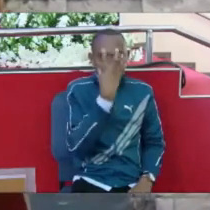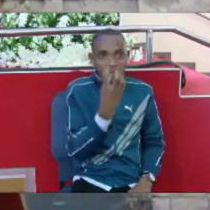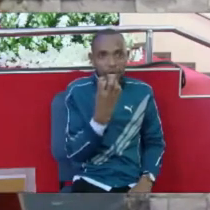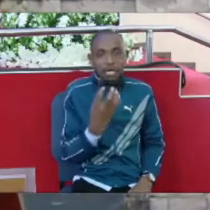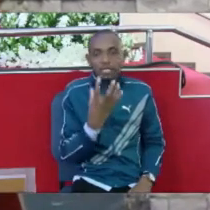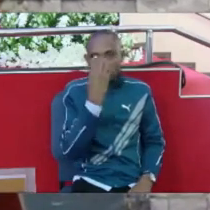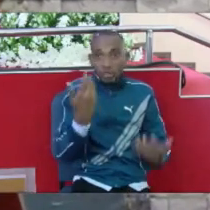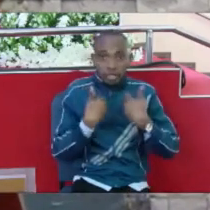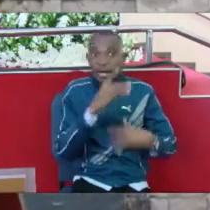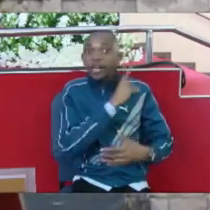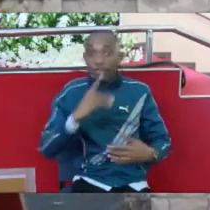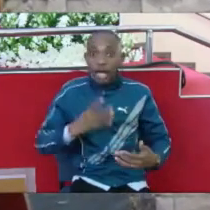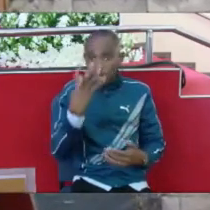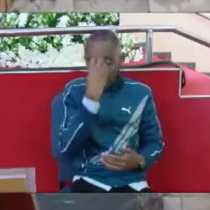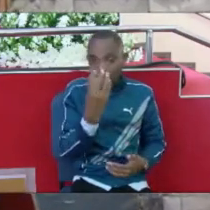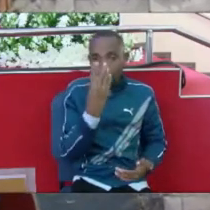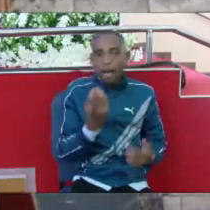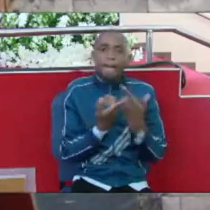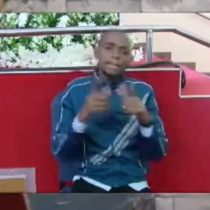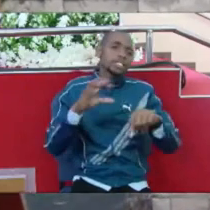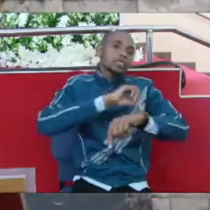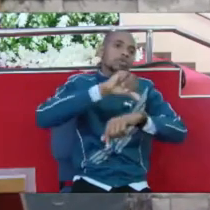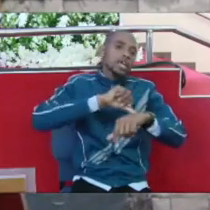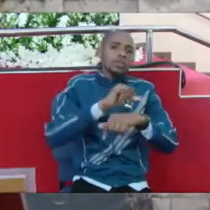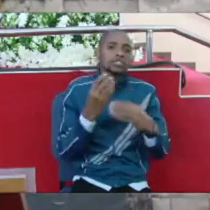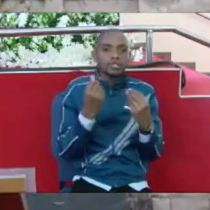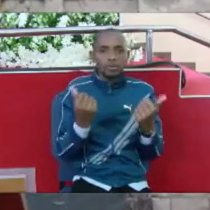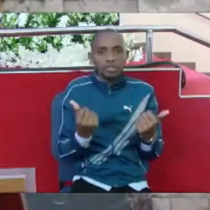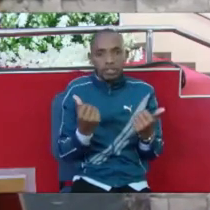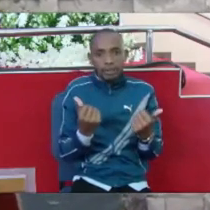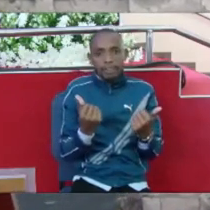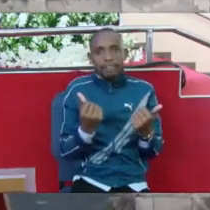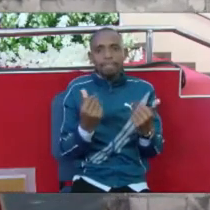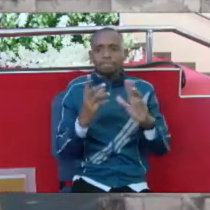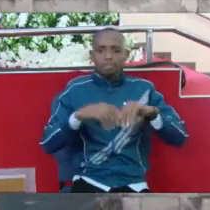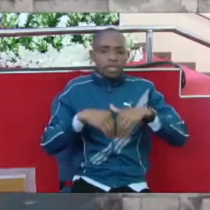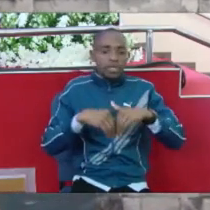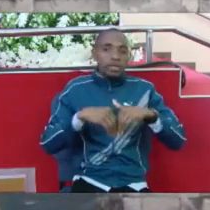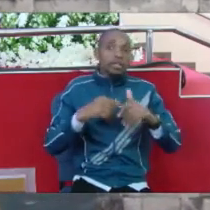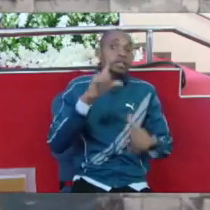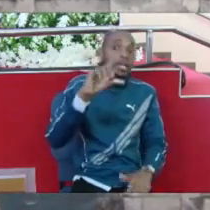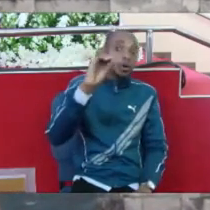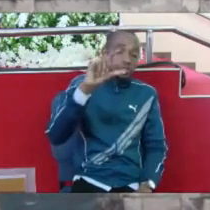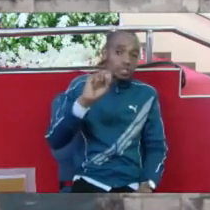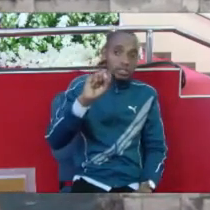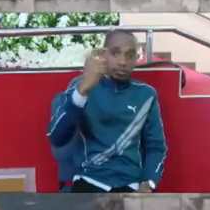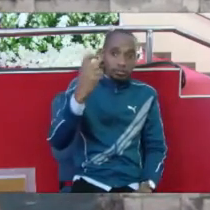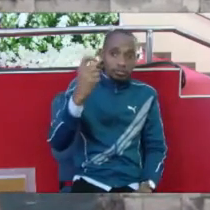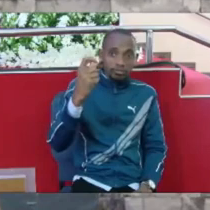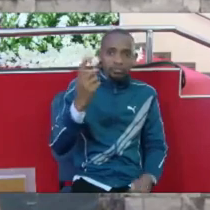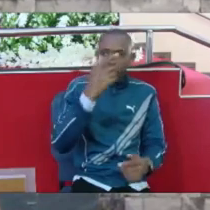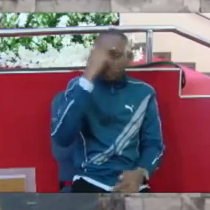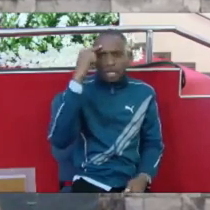had. He was annoyed so easily. He lost because of that.